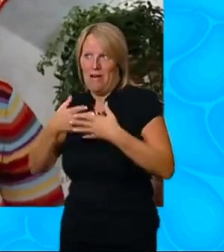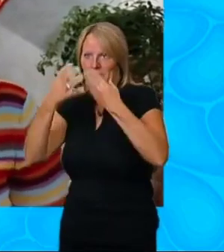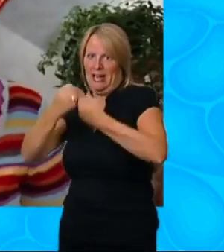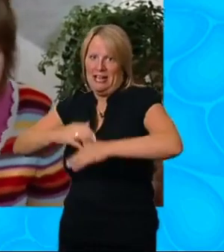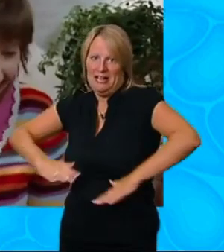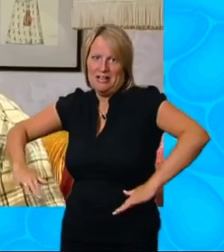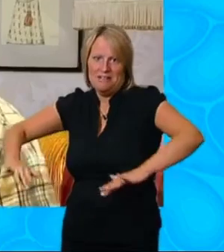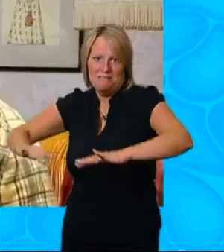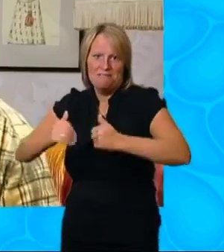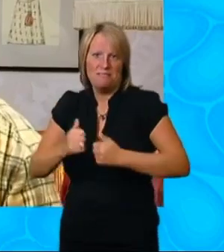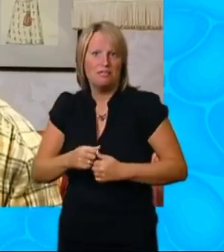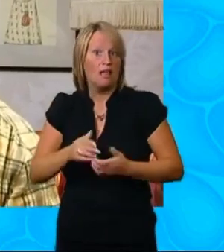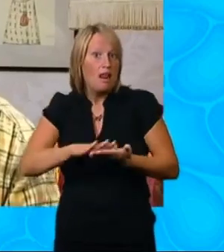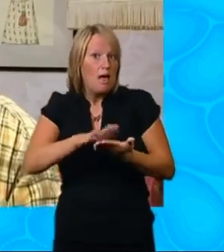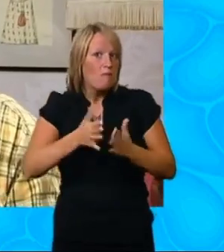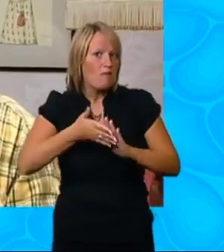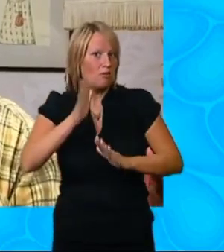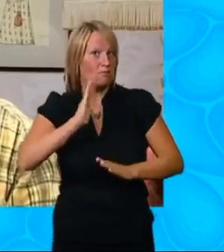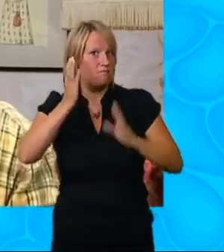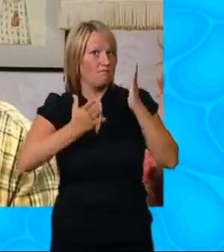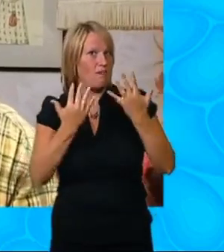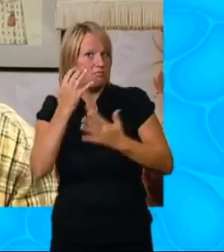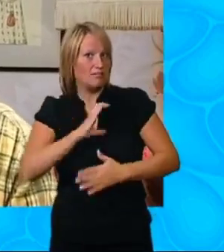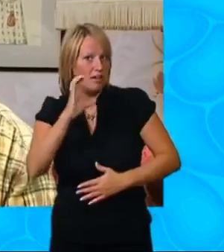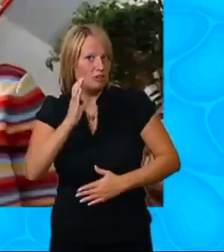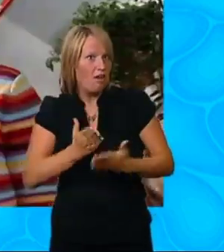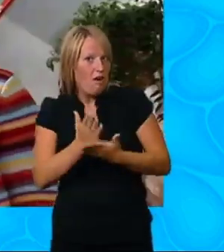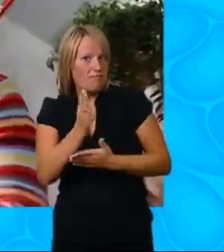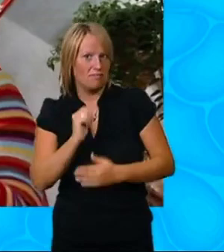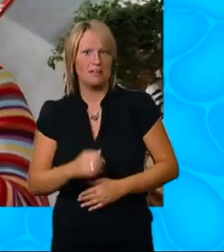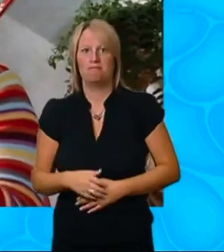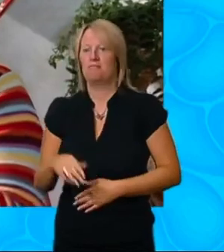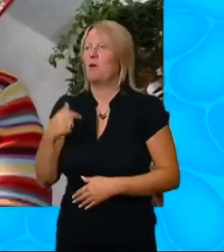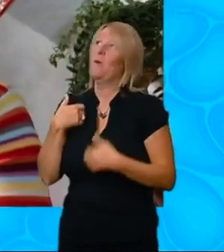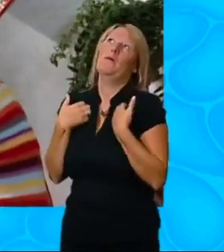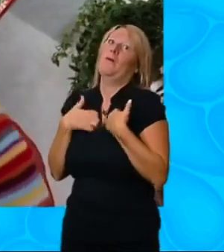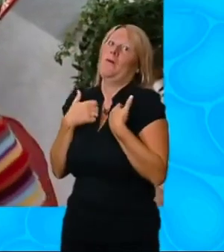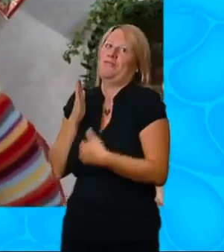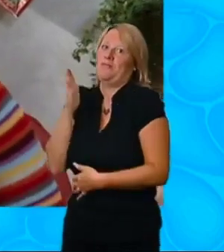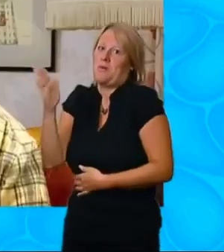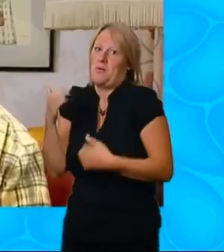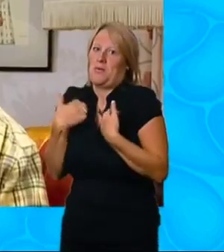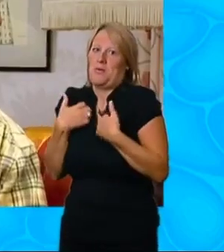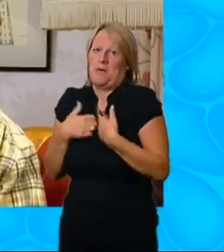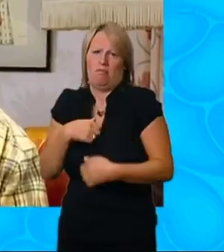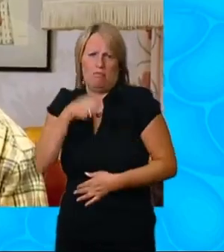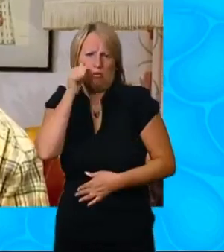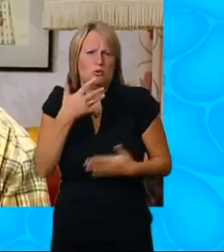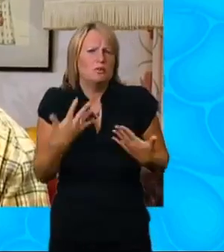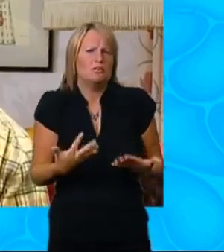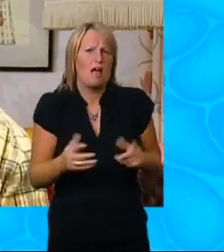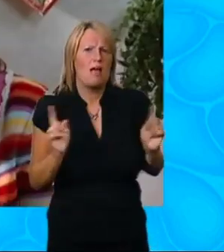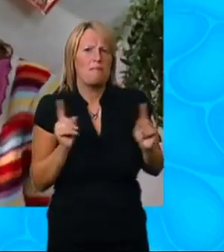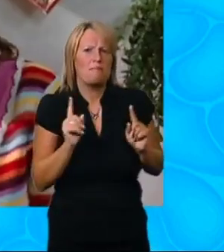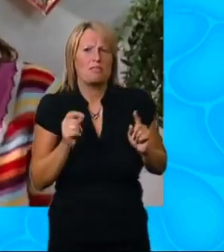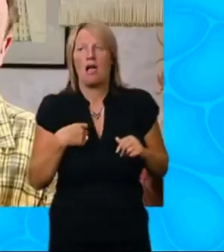everything. Oh, well, you best make sure you clear up before you visit the fire station. Oh, I'm so looking forward to it. Oh, and I know what I'm going to be doing